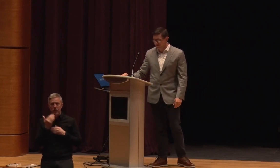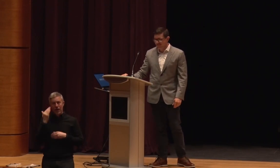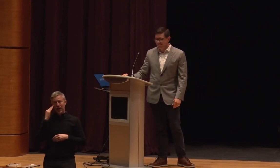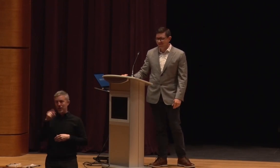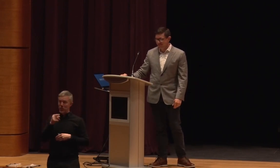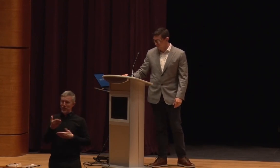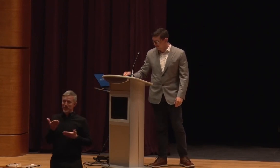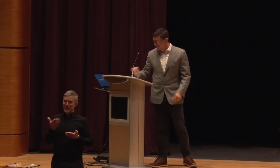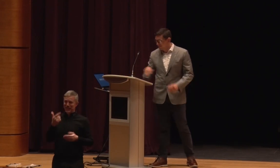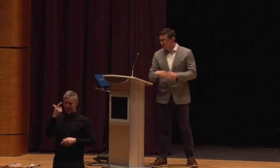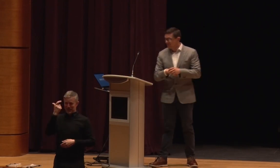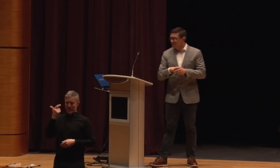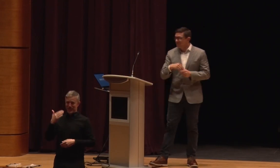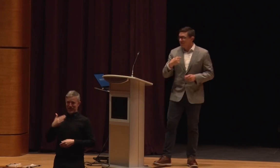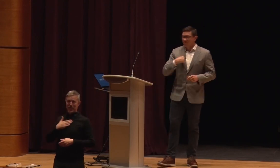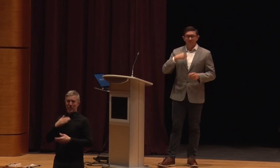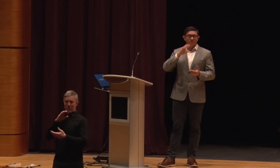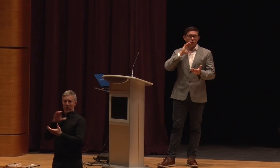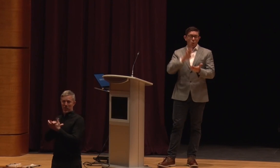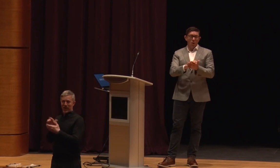married to an instructor, to a teacher.